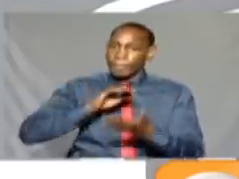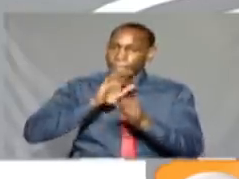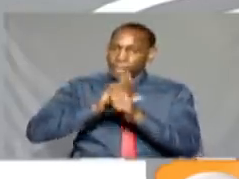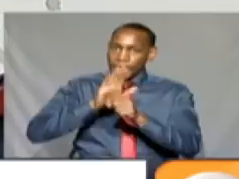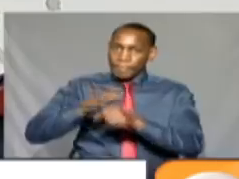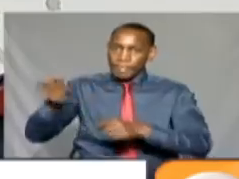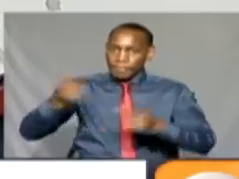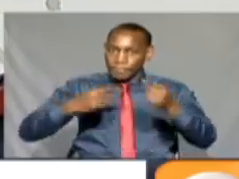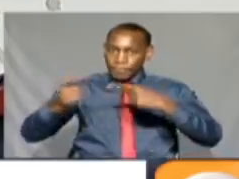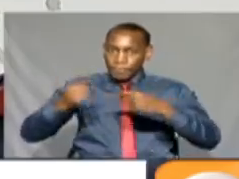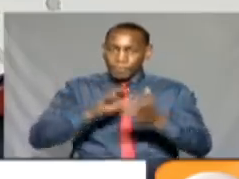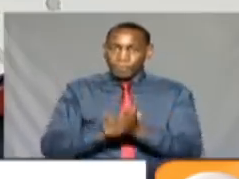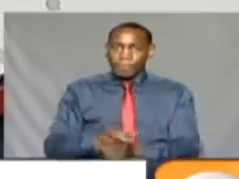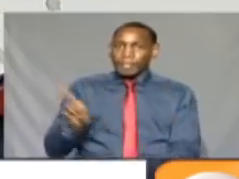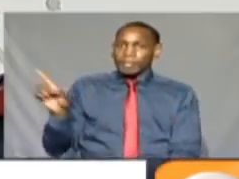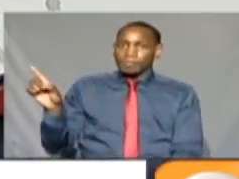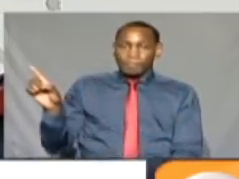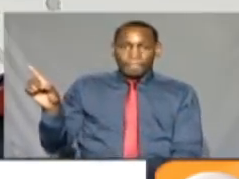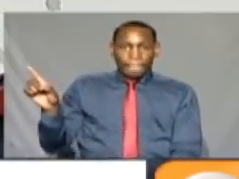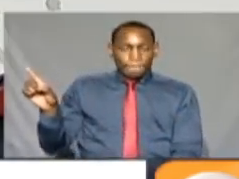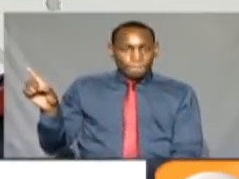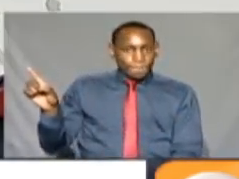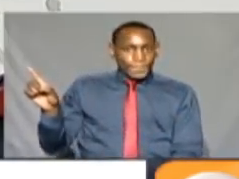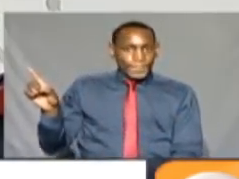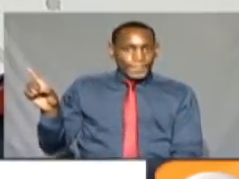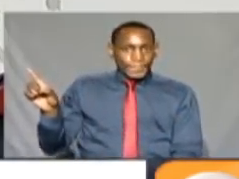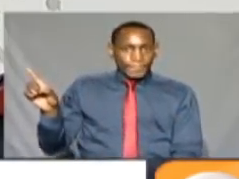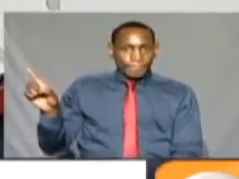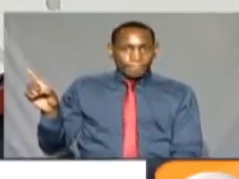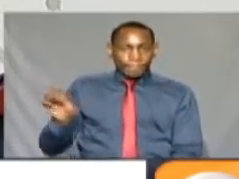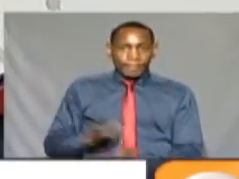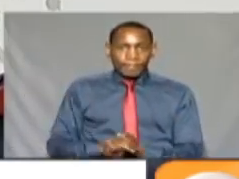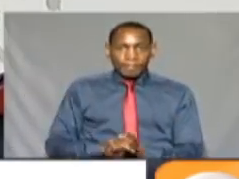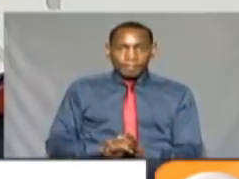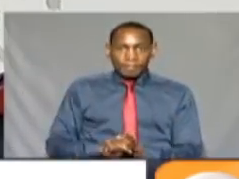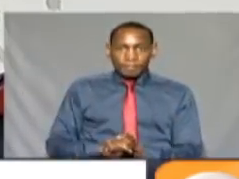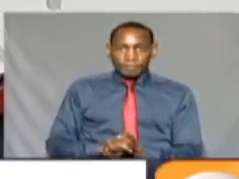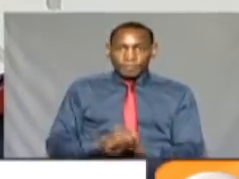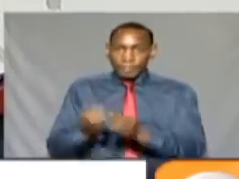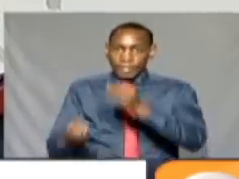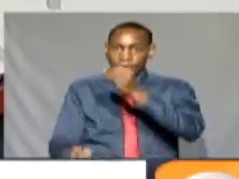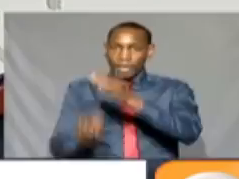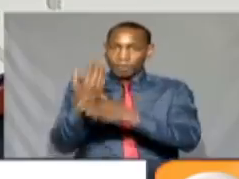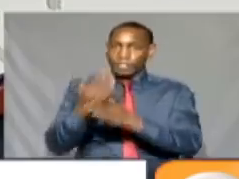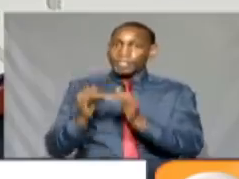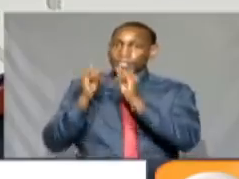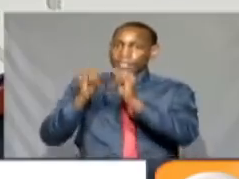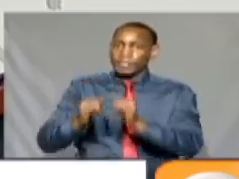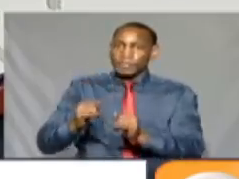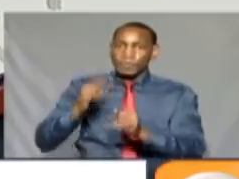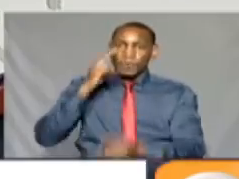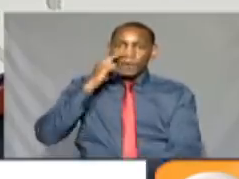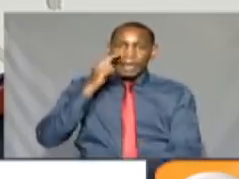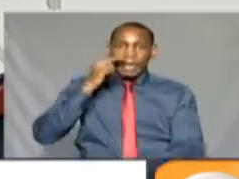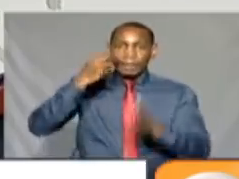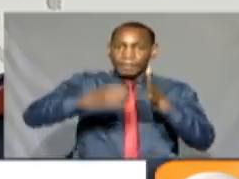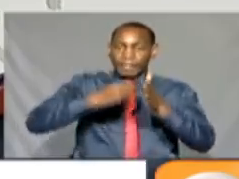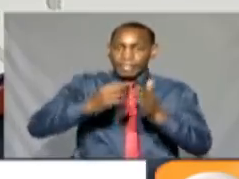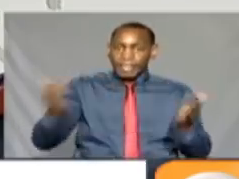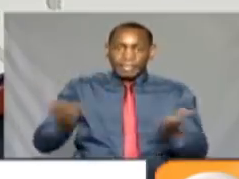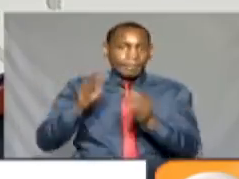fast. Benedict Shioso says, these guys manufactured the modern laugh industry, inspired